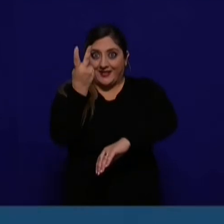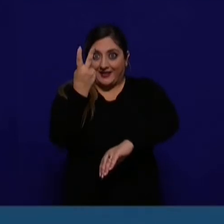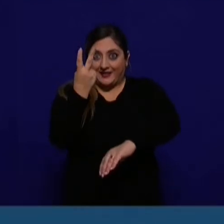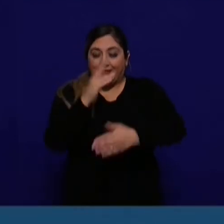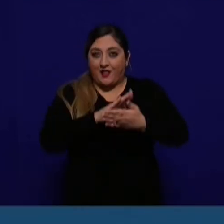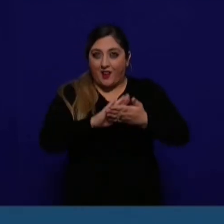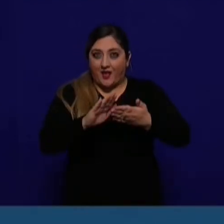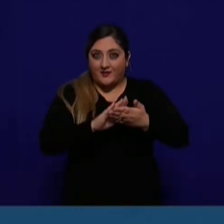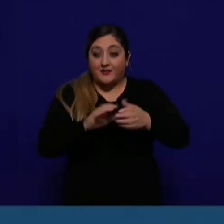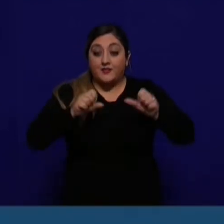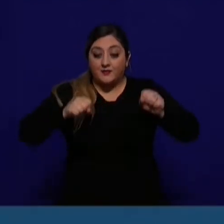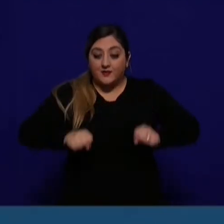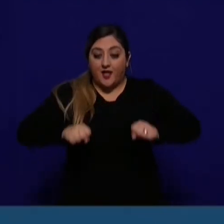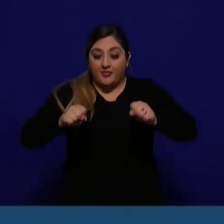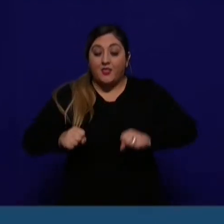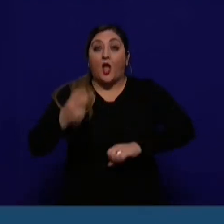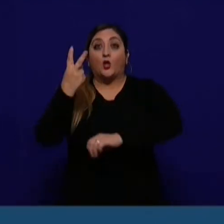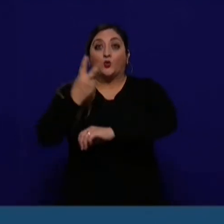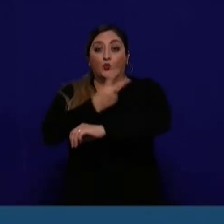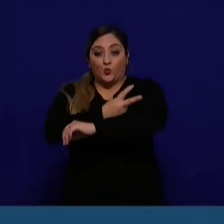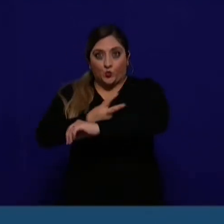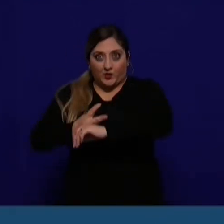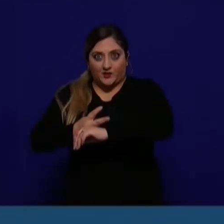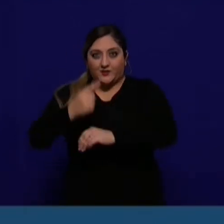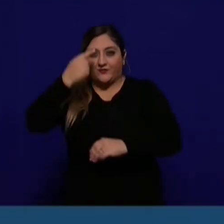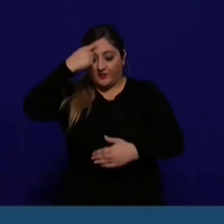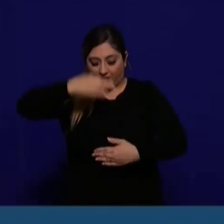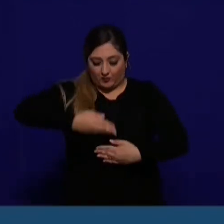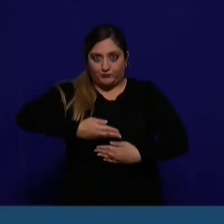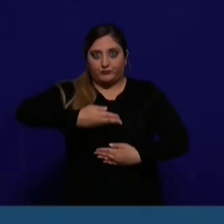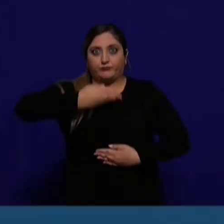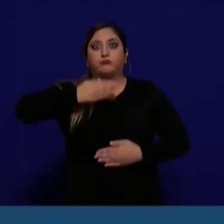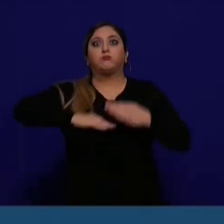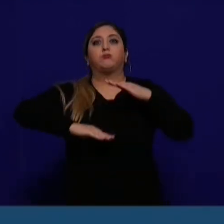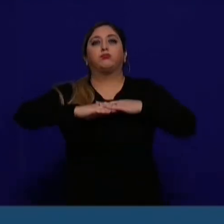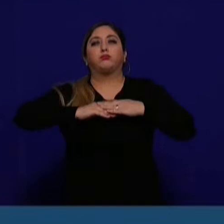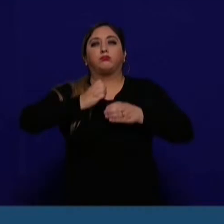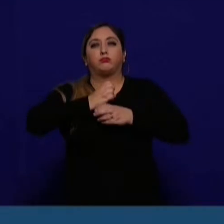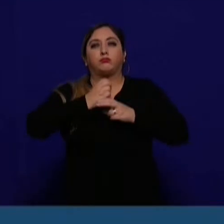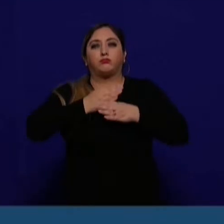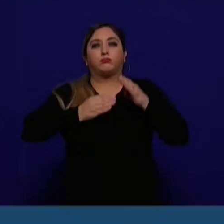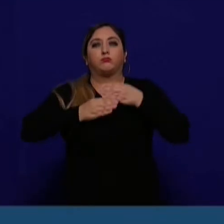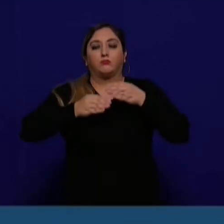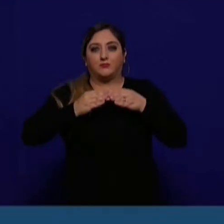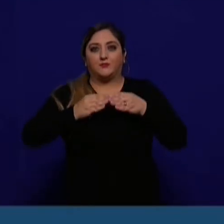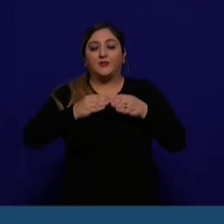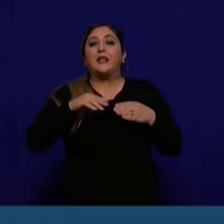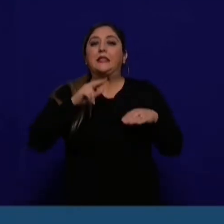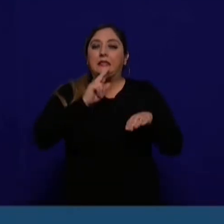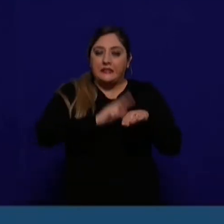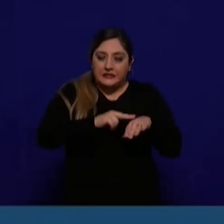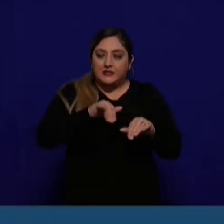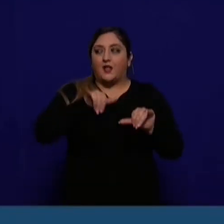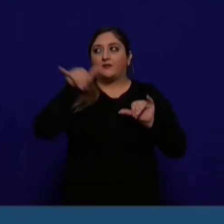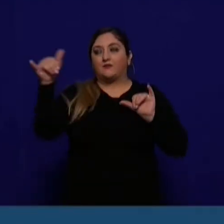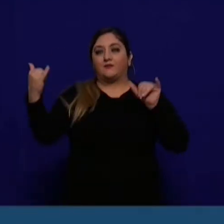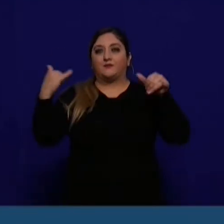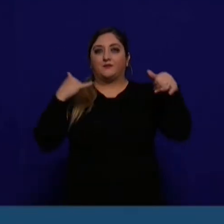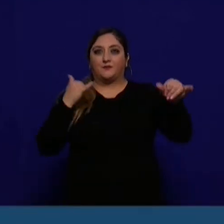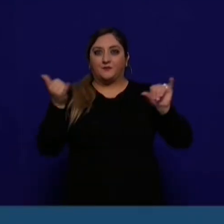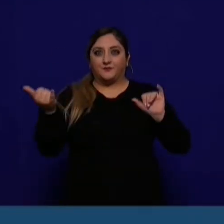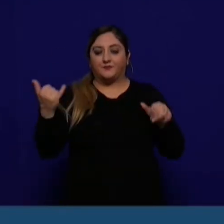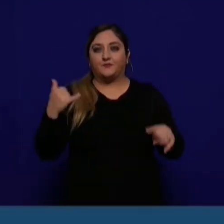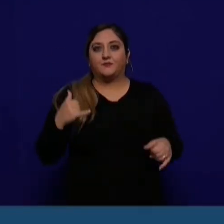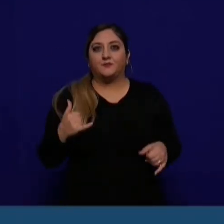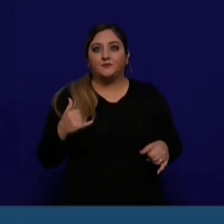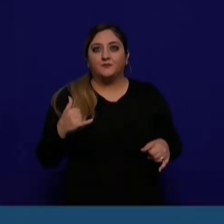inti kum ħaqt bnejt l-immunità u allura hemmhekk qegħdin inħarsu li dawk il-persuni jkun jistgħu jimxu minn pajjiż għal ieħor u allura